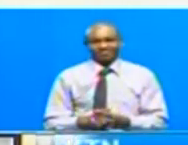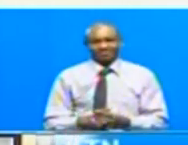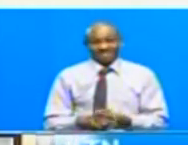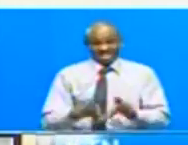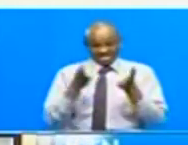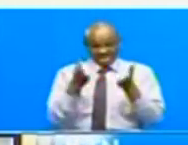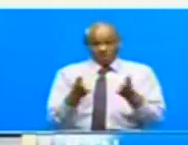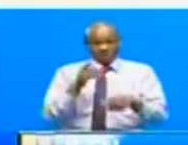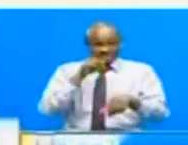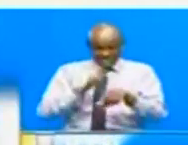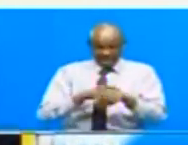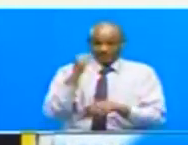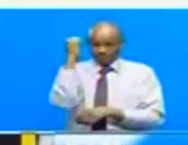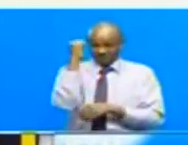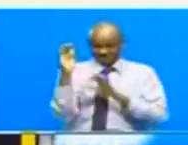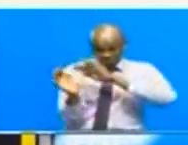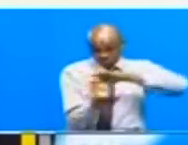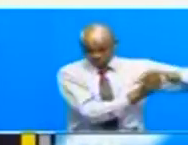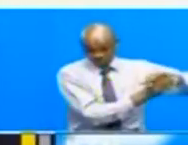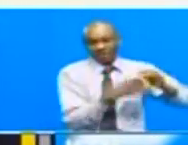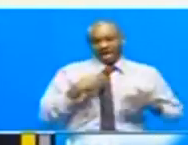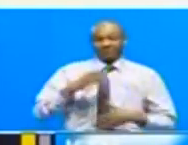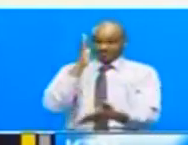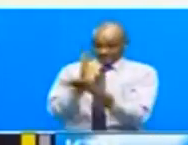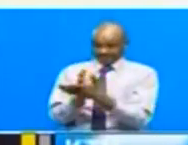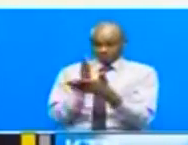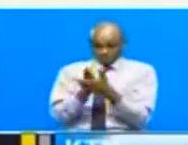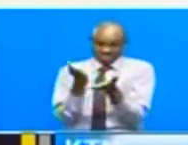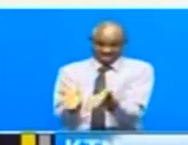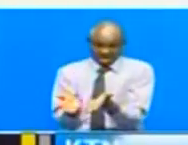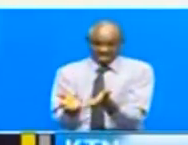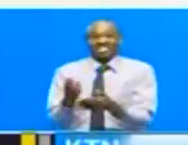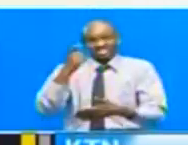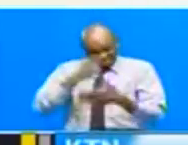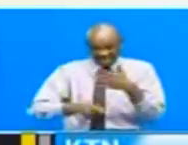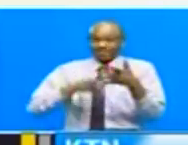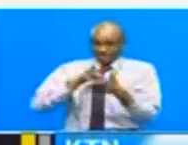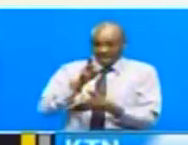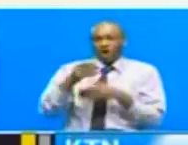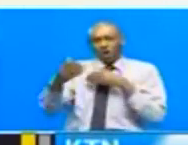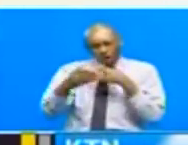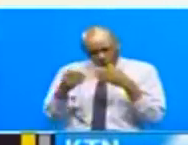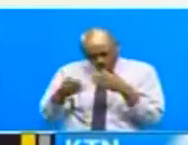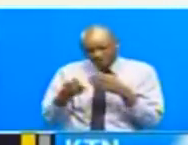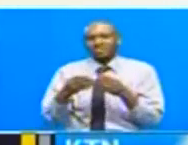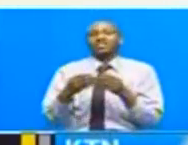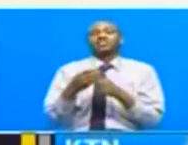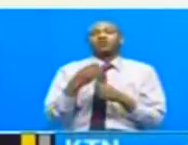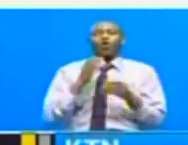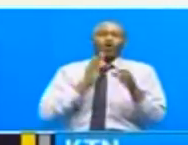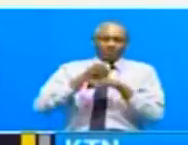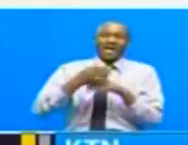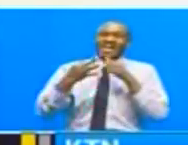Now, when you put the politics aside, you are left with the fact that the taxpayer almost was defrauded